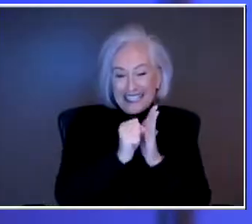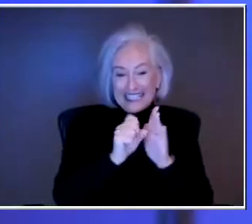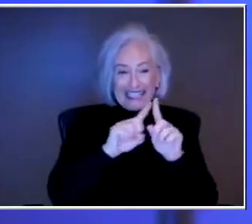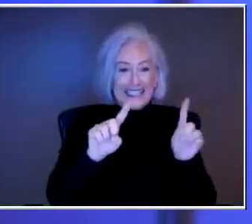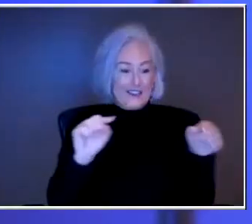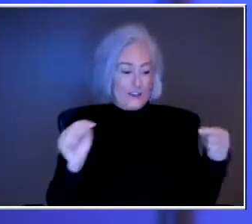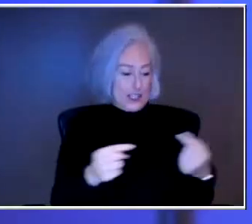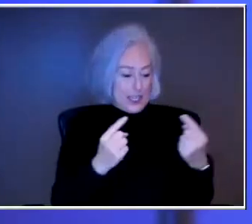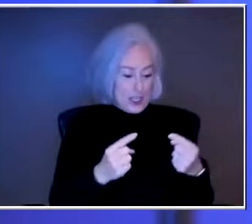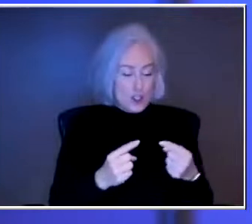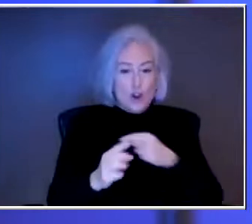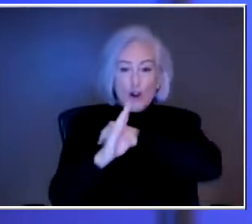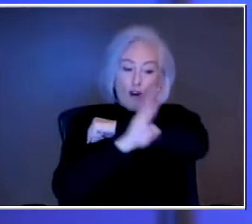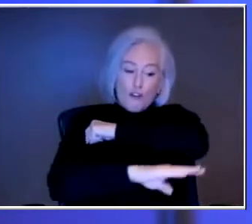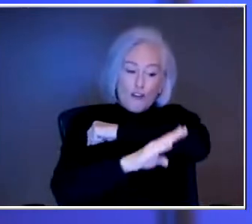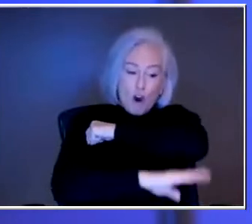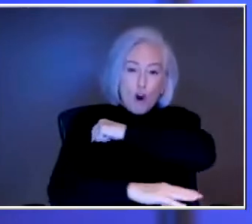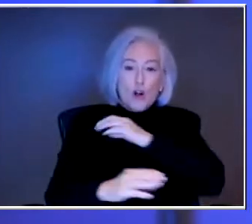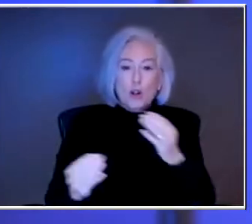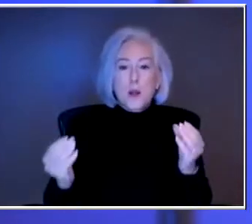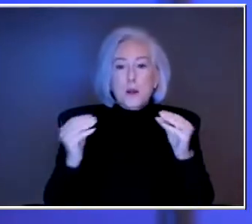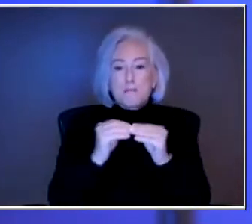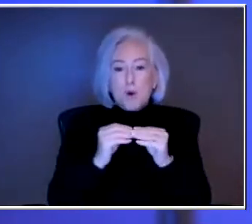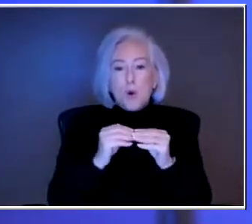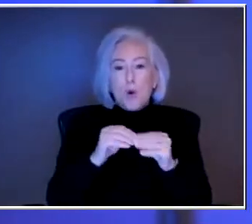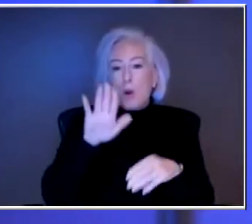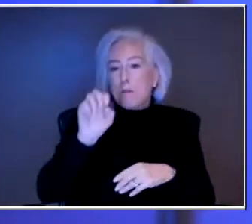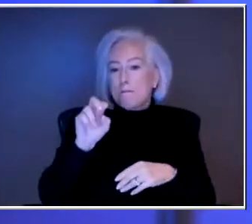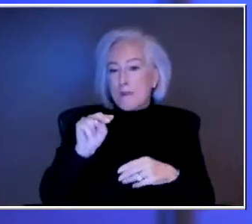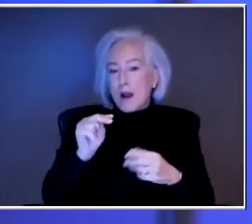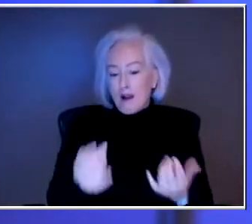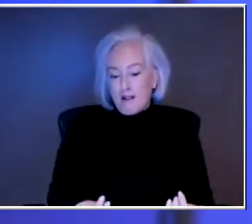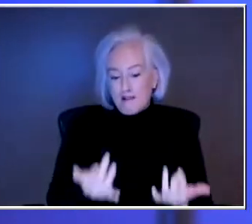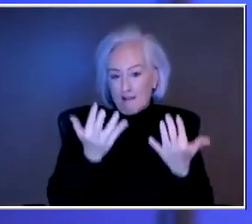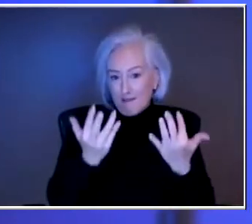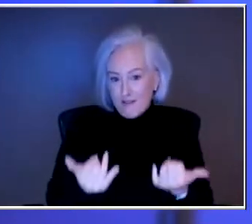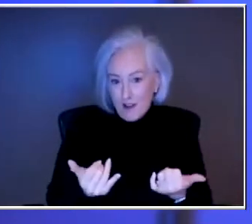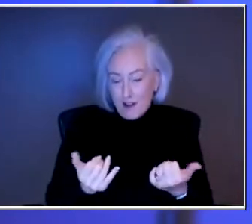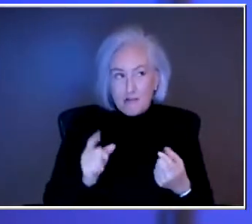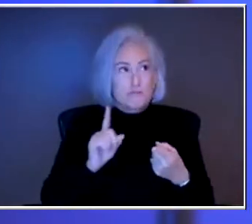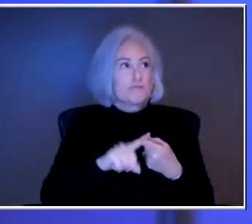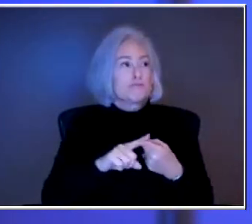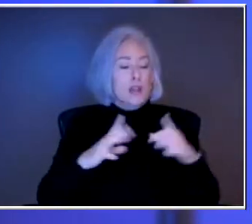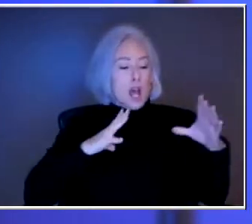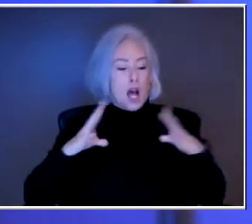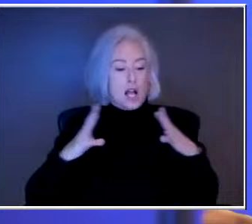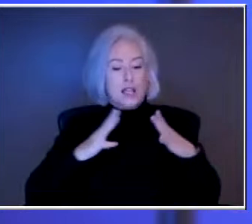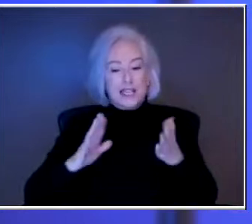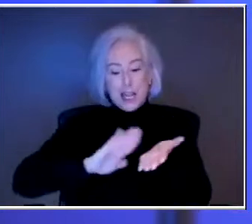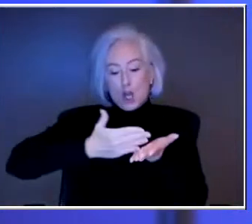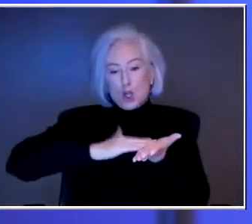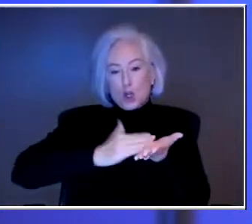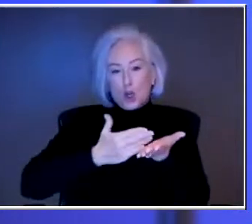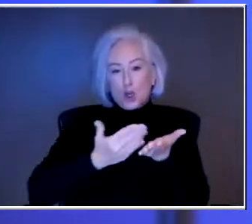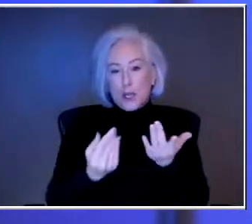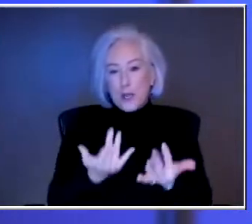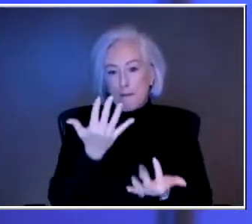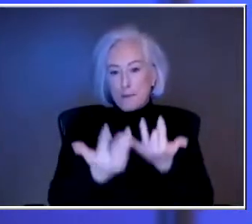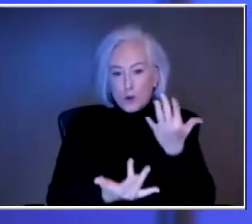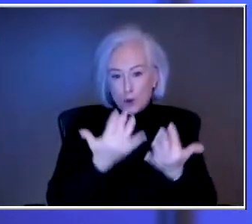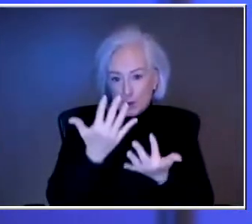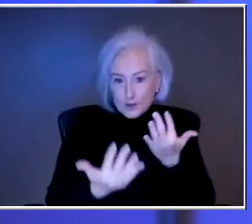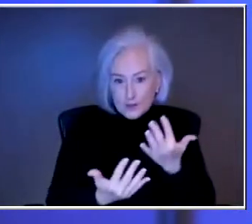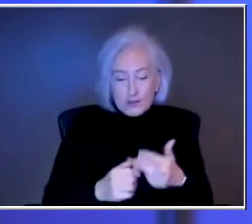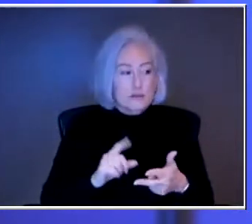more bonfires. Maybe now in the holidays we'll see cooking injuries, and then come like